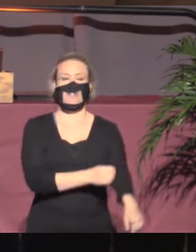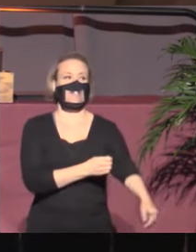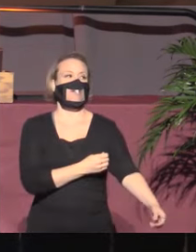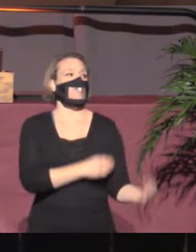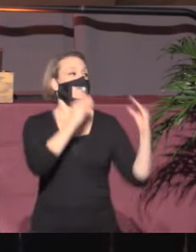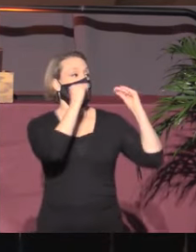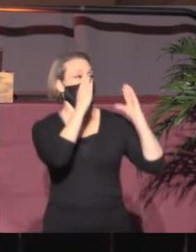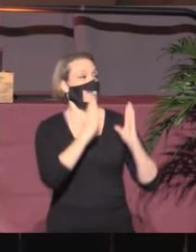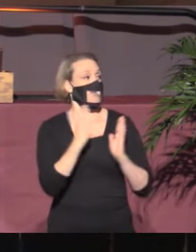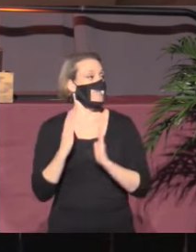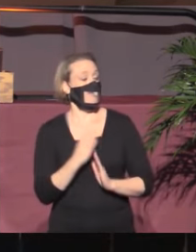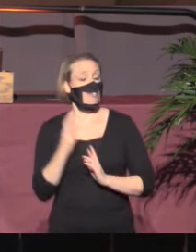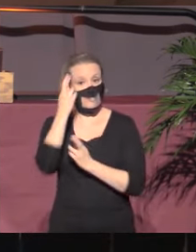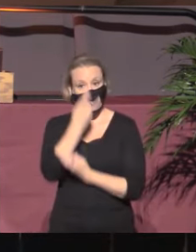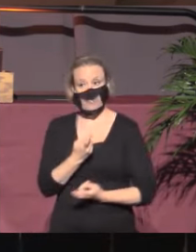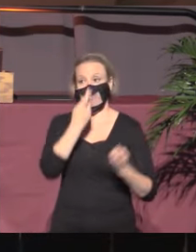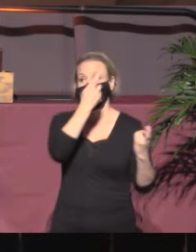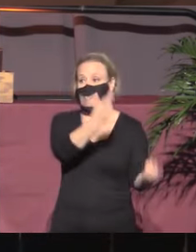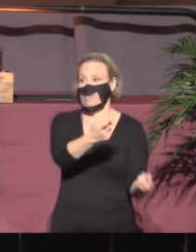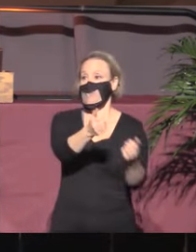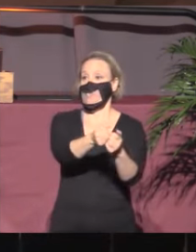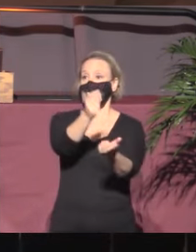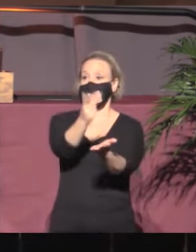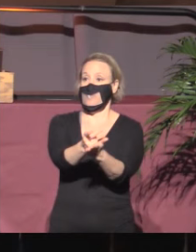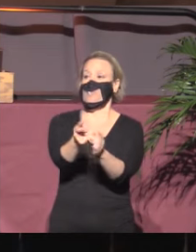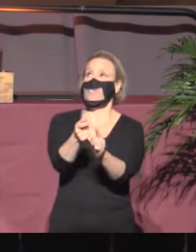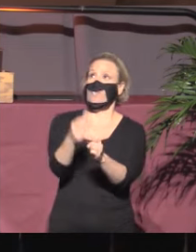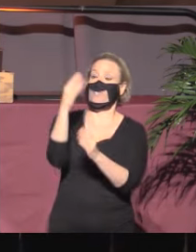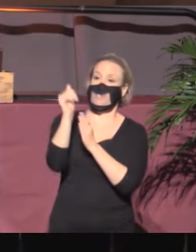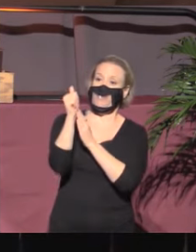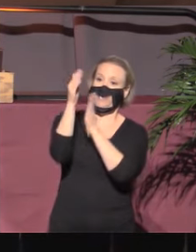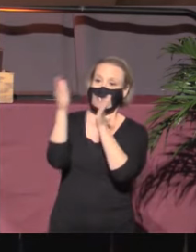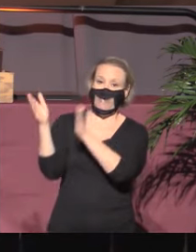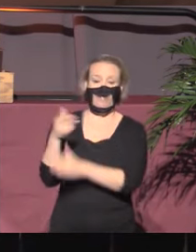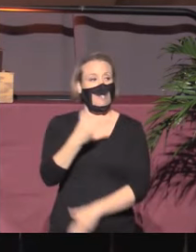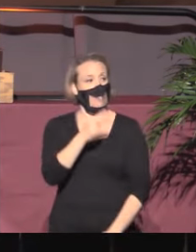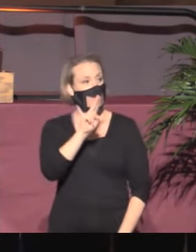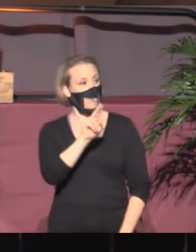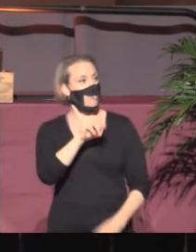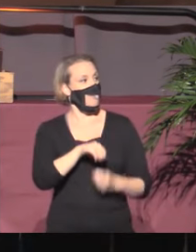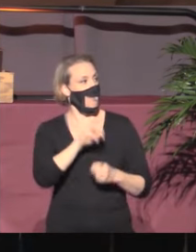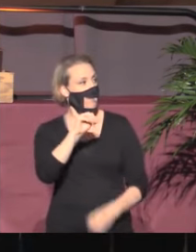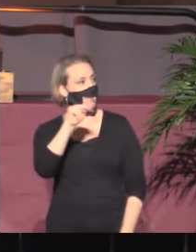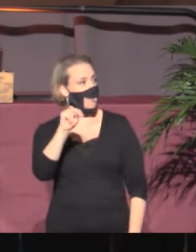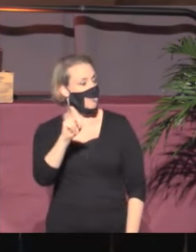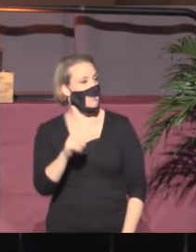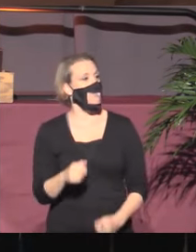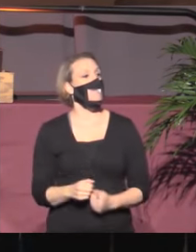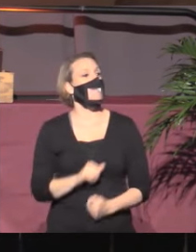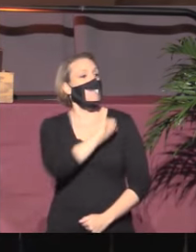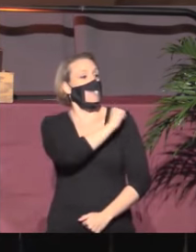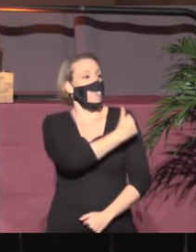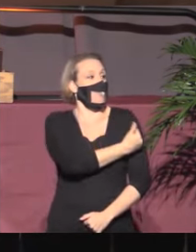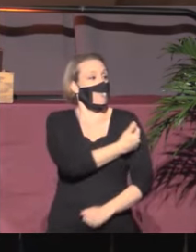Upon the recommendation of the faculty, with the approval of the trustees of the Hamline University of Minnesota, and with the authority vested